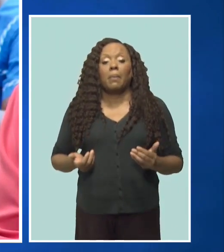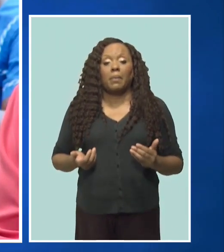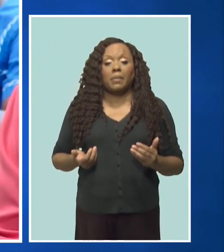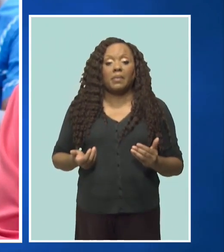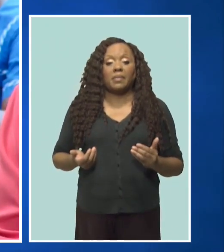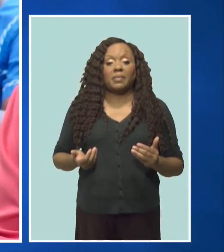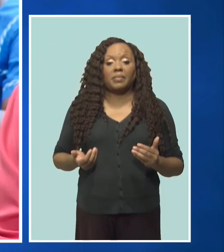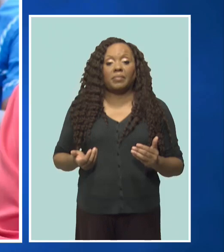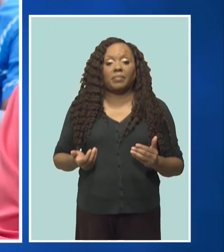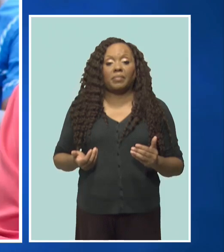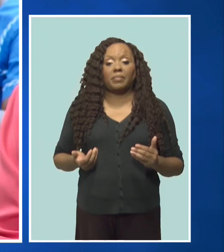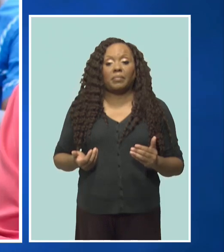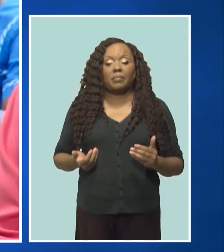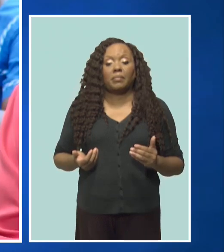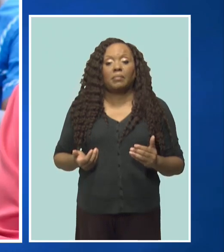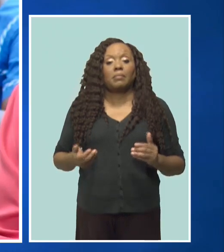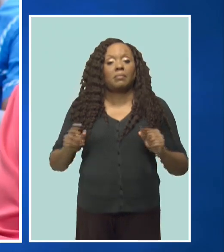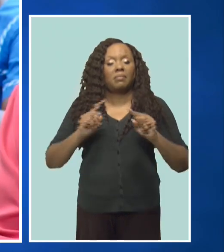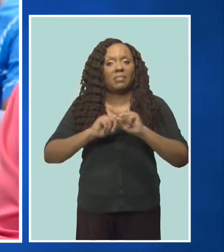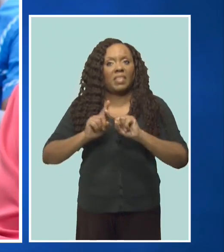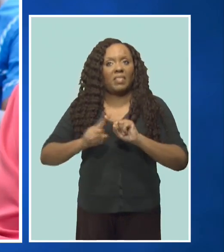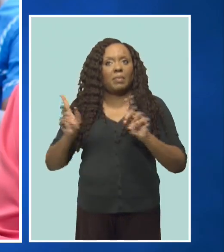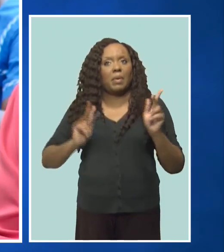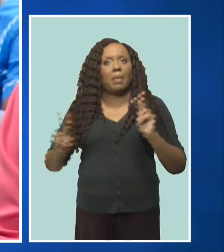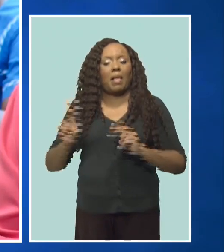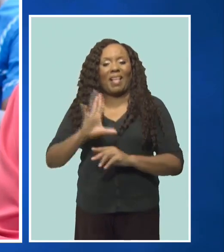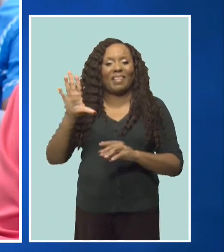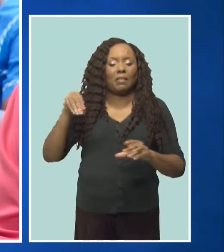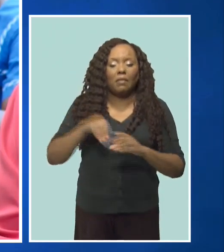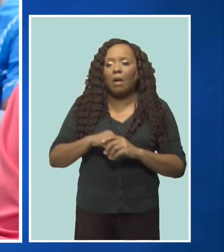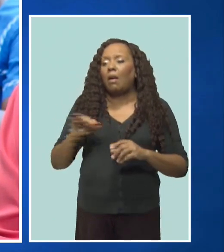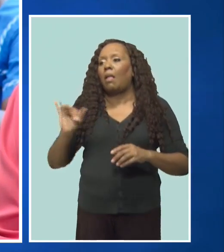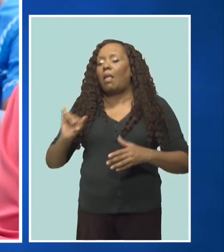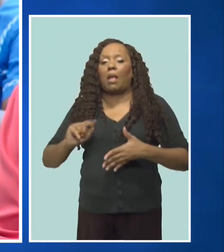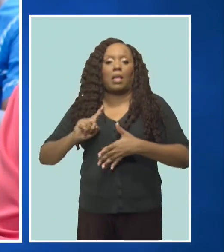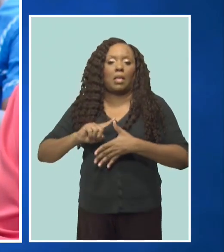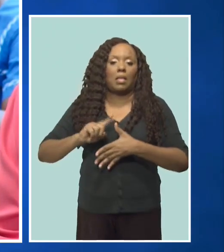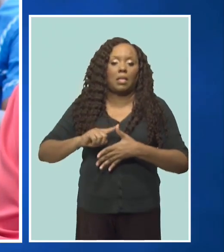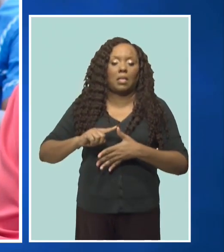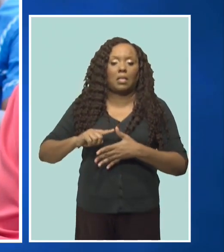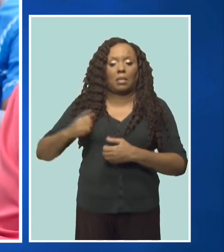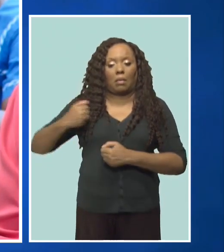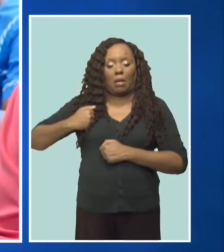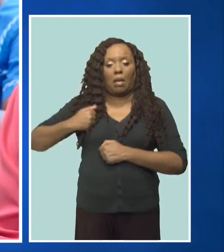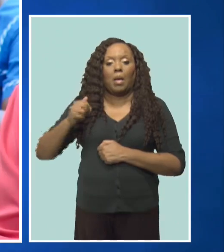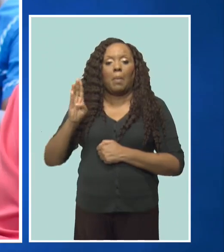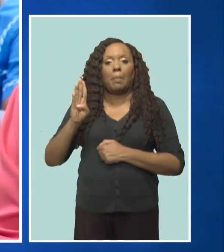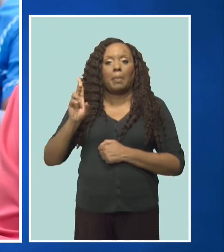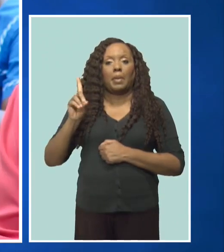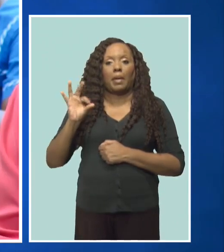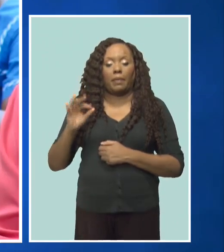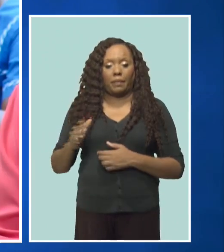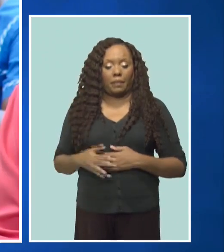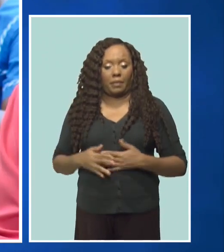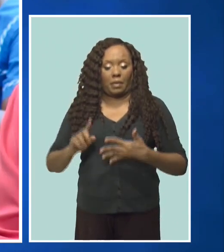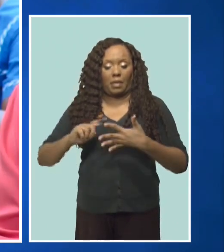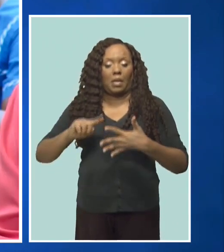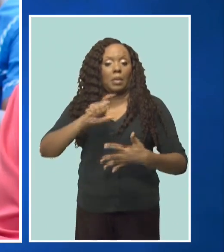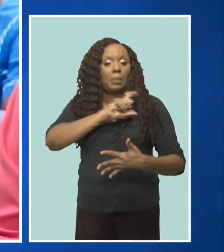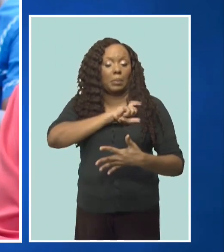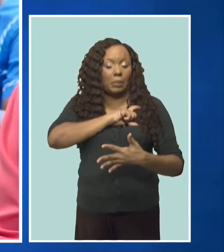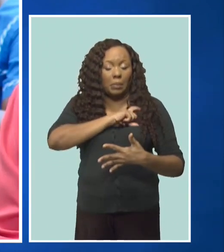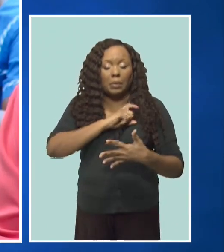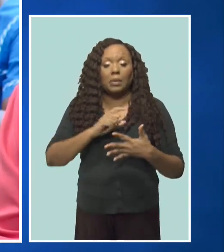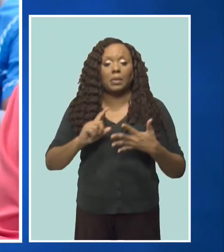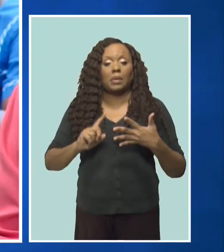of a wide-ranging coalition of partners, which included the Barbados Defense Force, Barbados Police